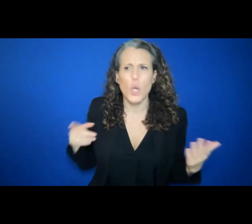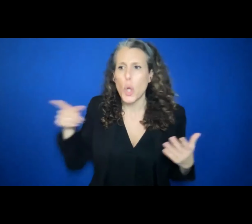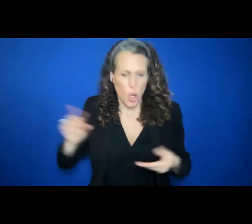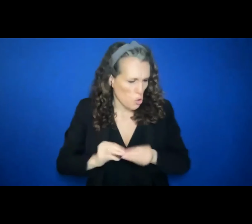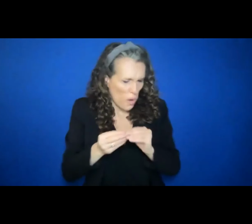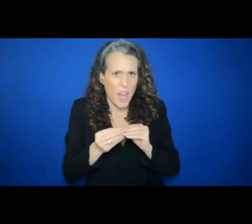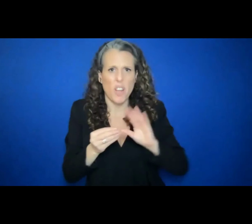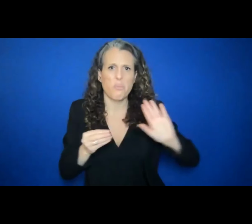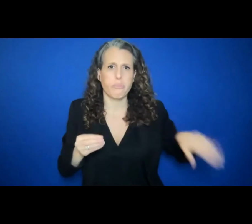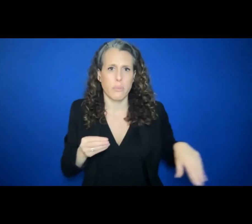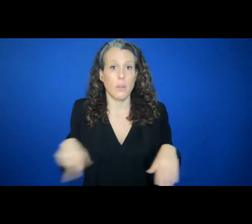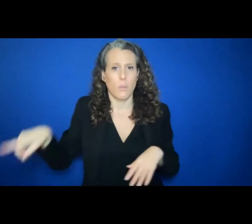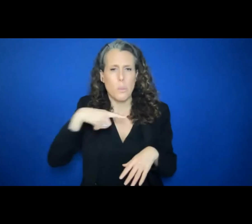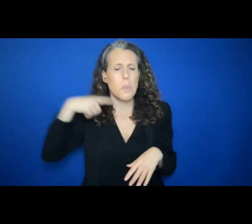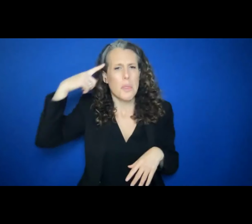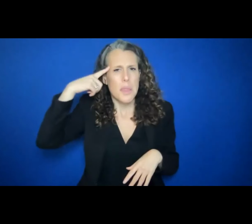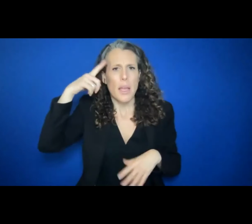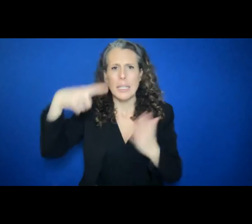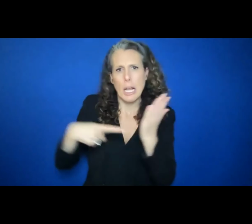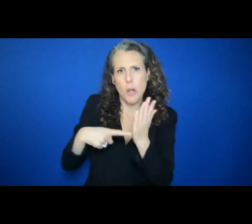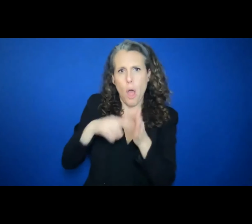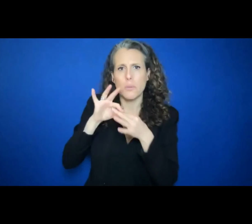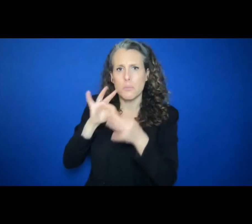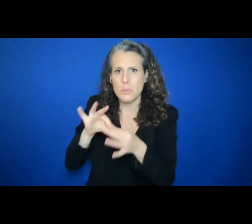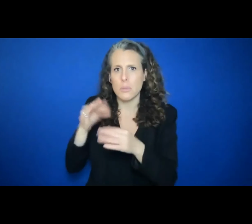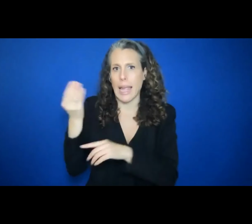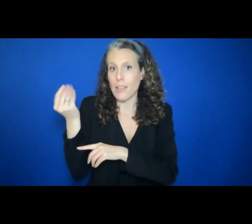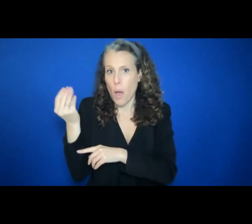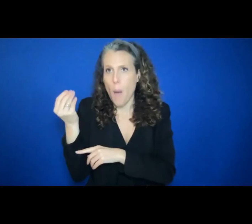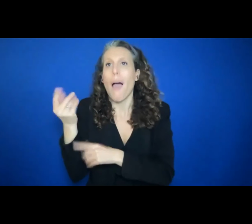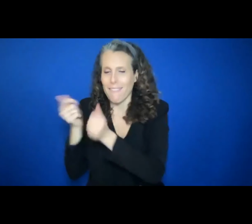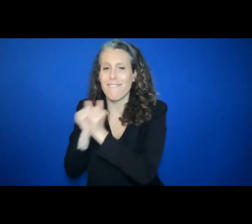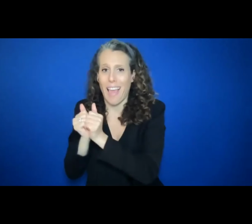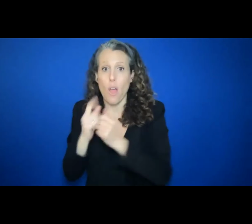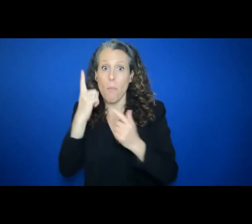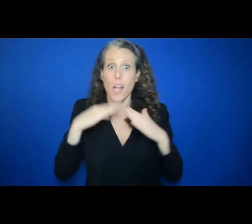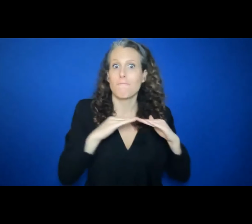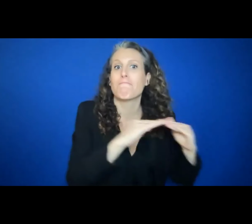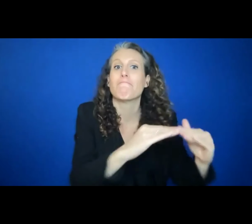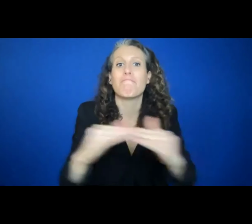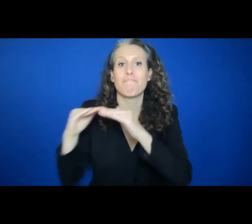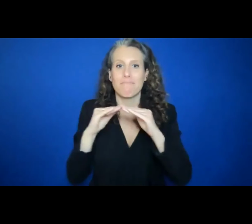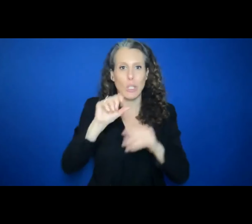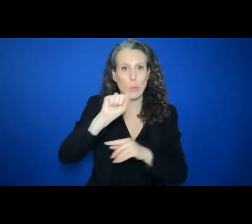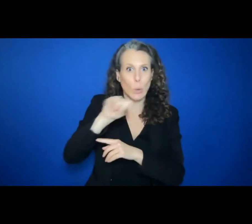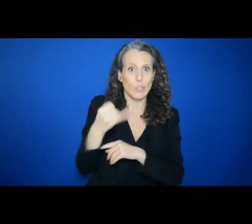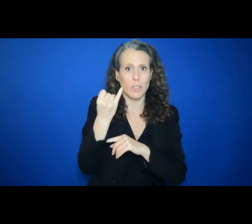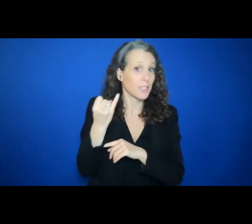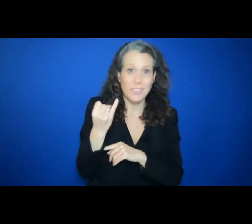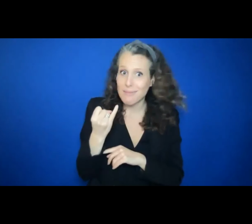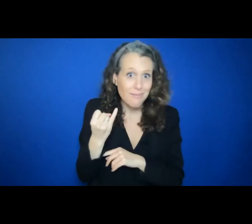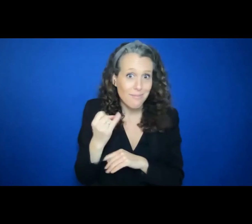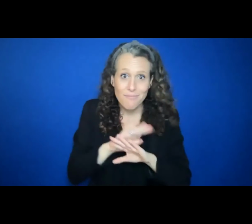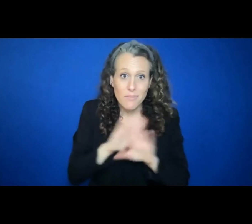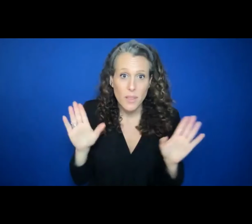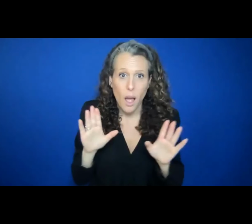its economic value, not its social justice one. And that is a major threat to